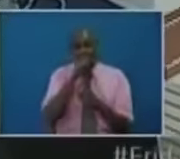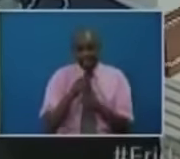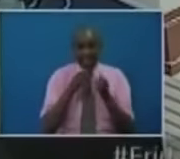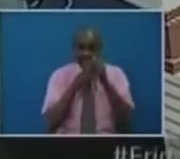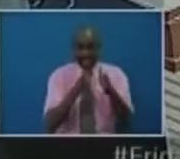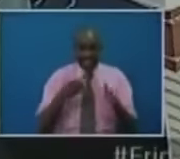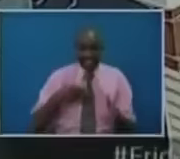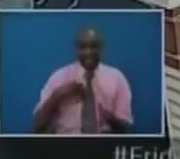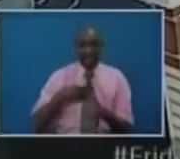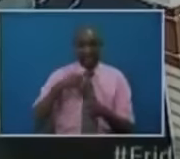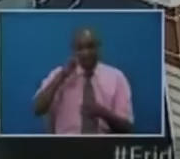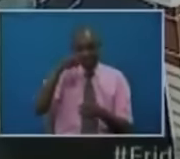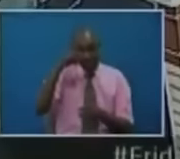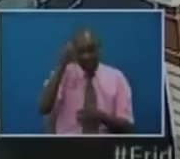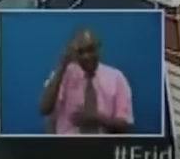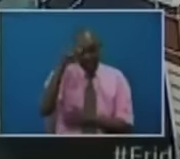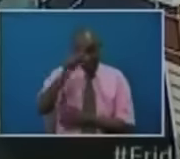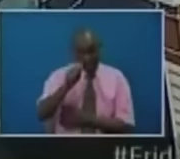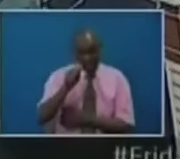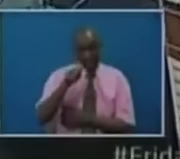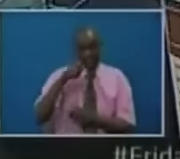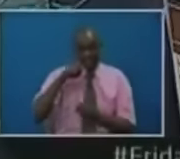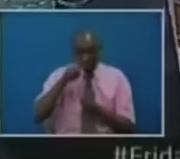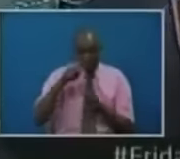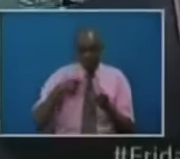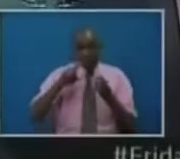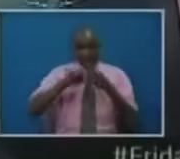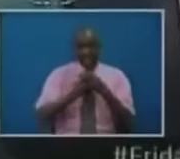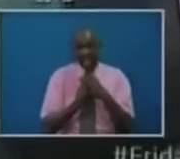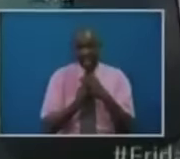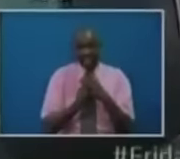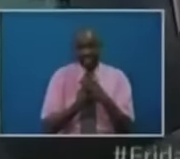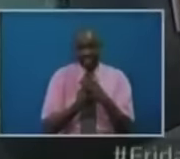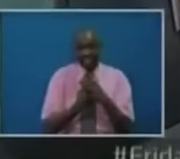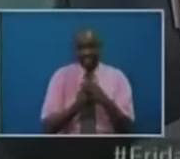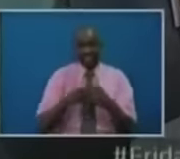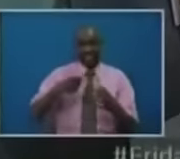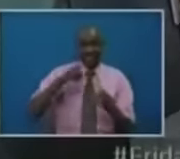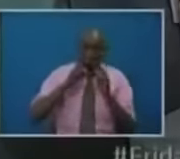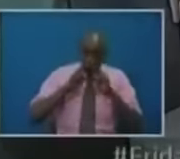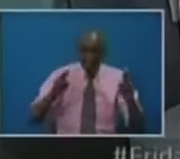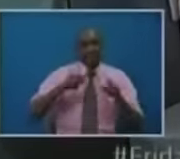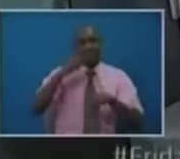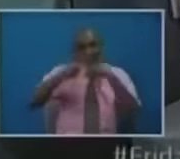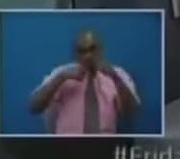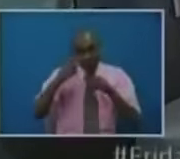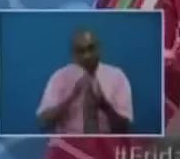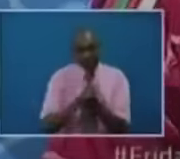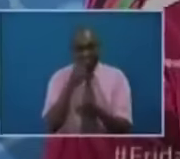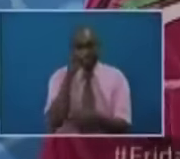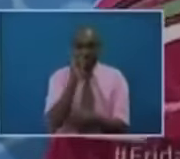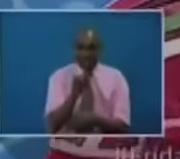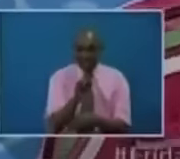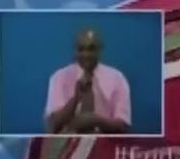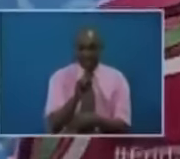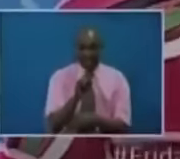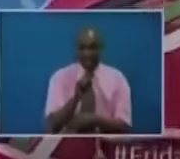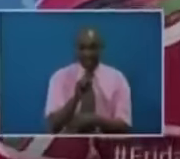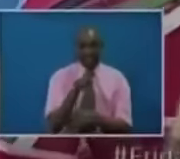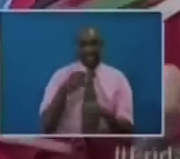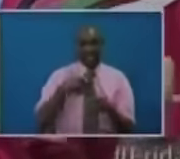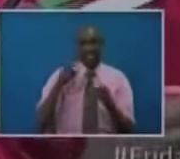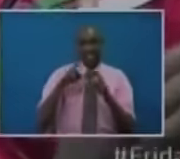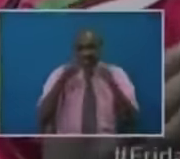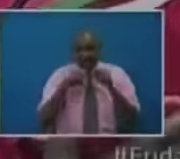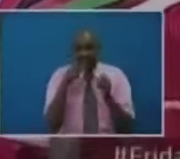leader Benjamin Mkapa to restart the peace process. They say that Mark's